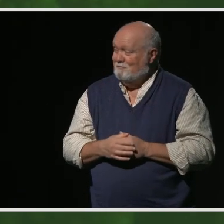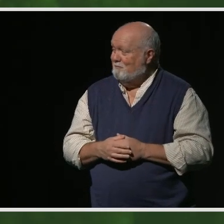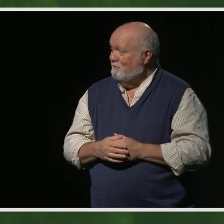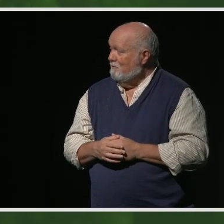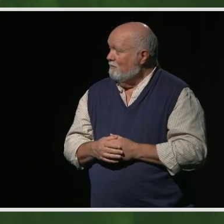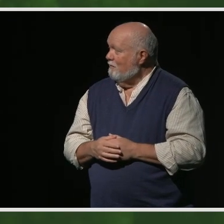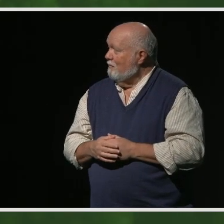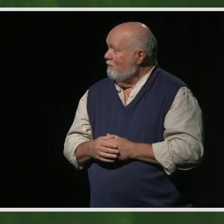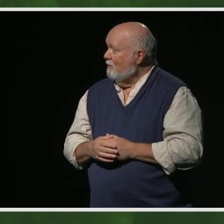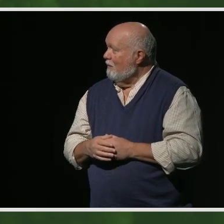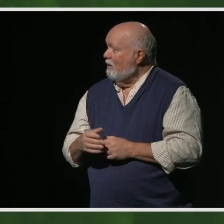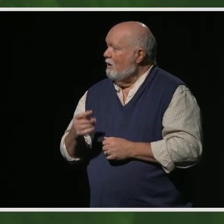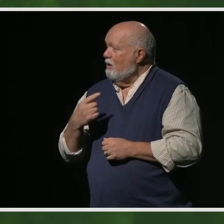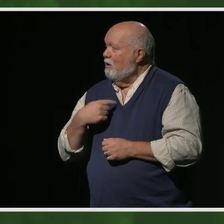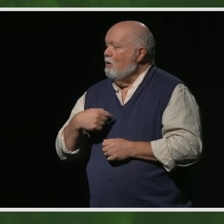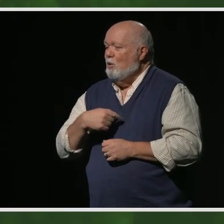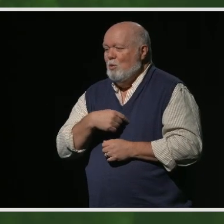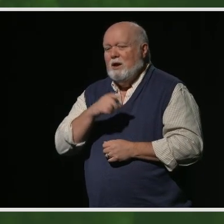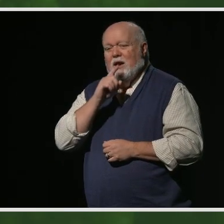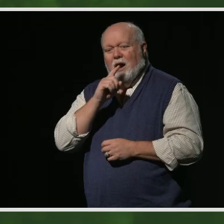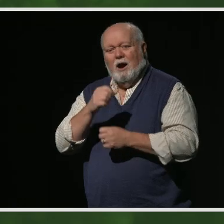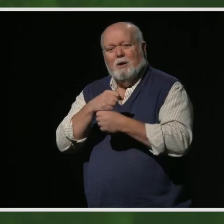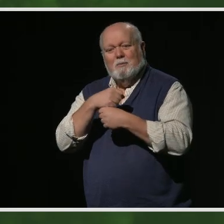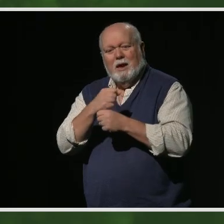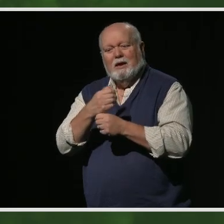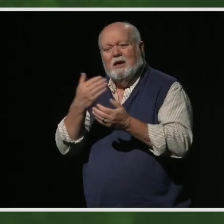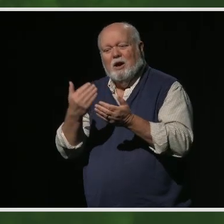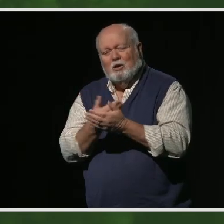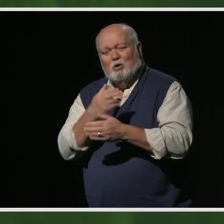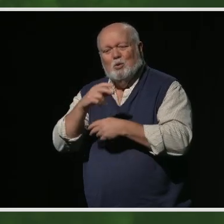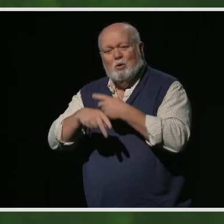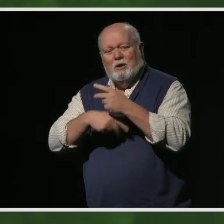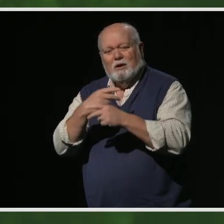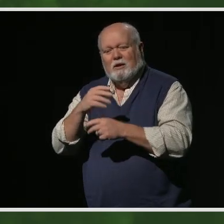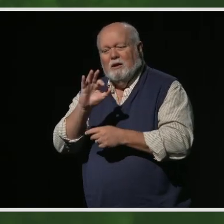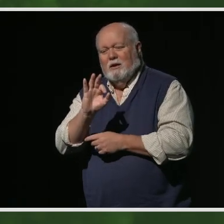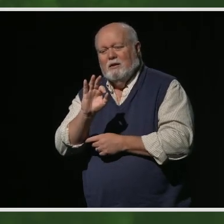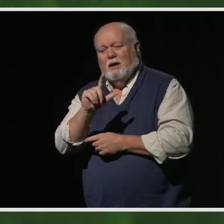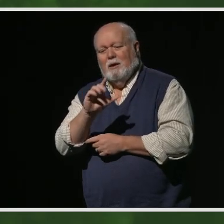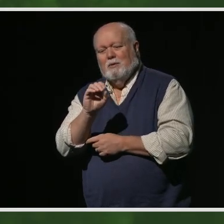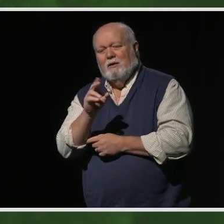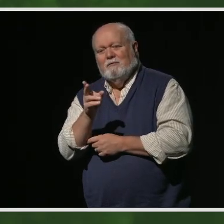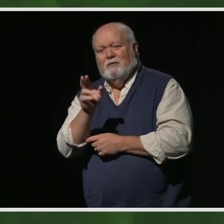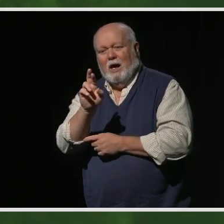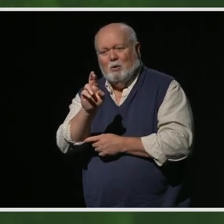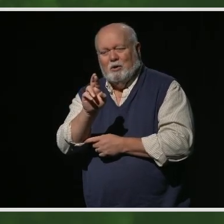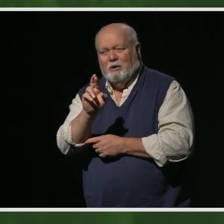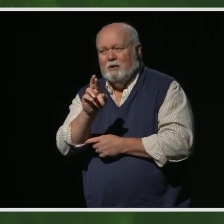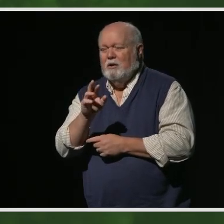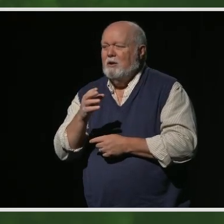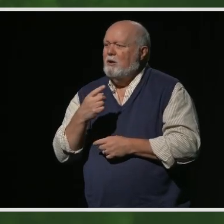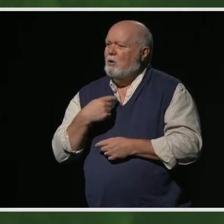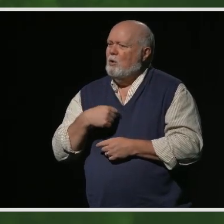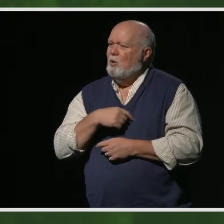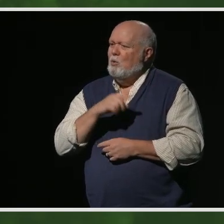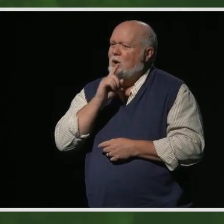We are creating a new flour category, positioning ourselves as